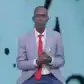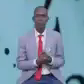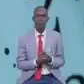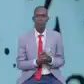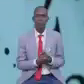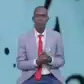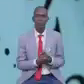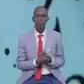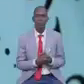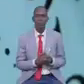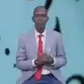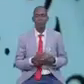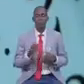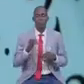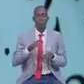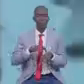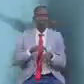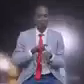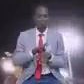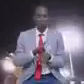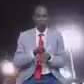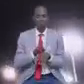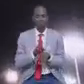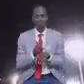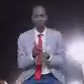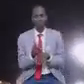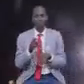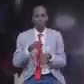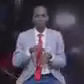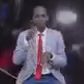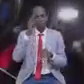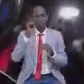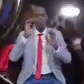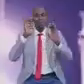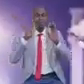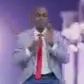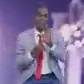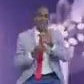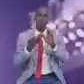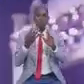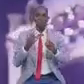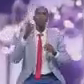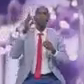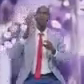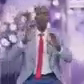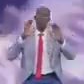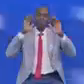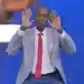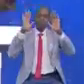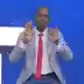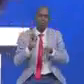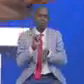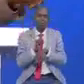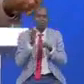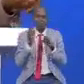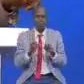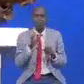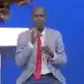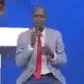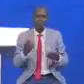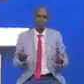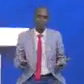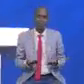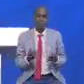is ticking. It is time. The time for the demonstration of God's miracle-working power is here. I pray that